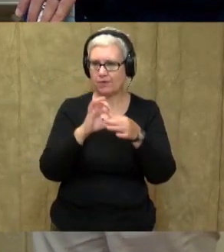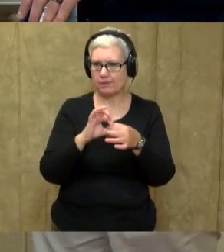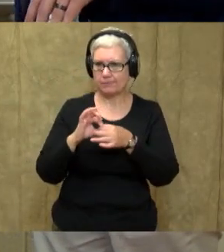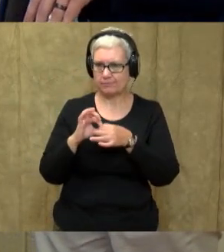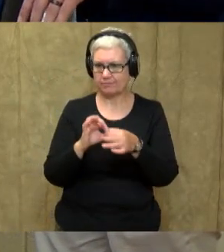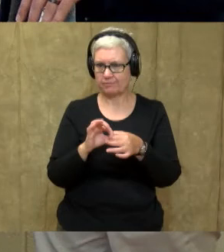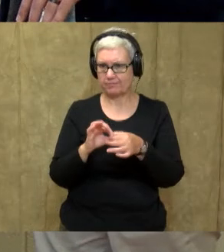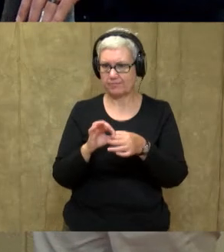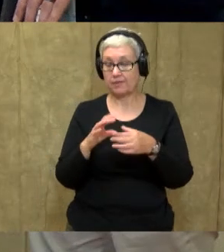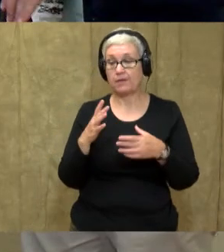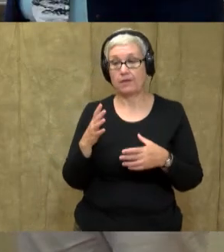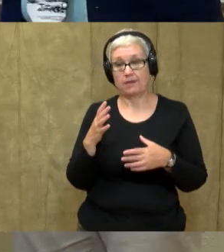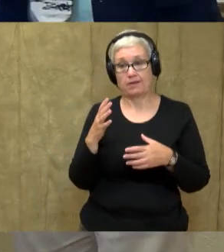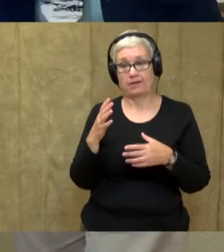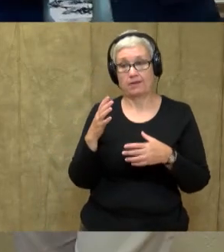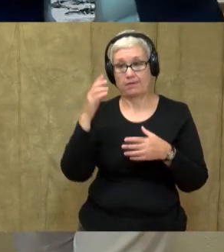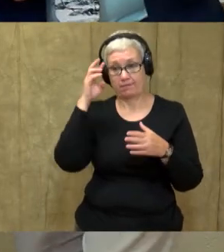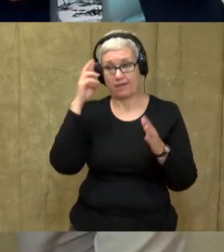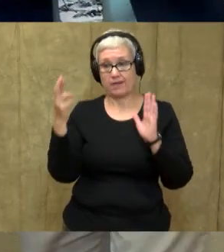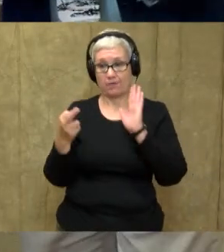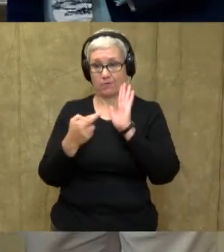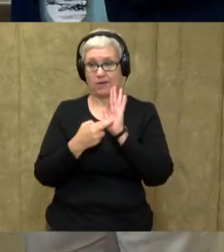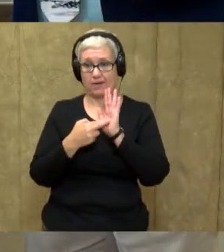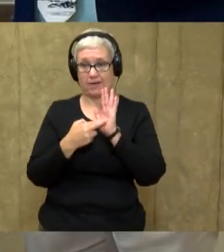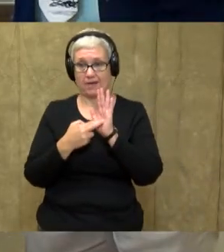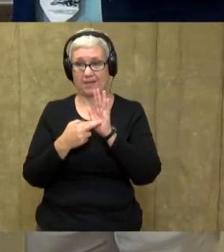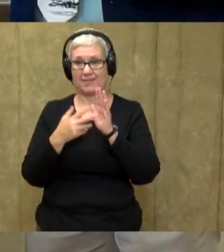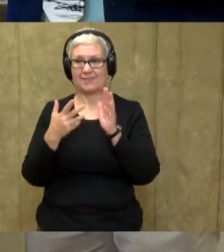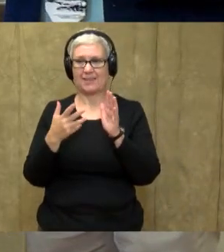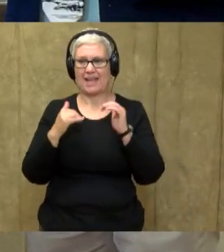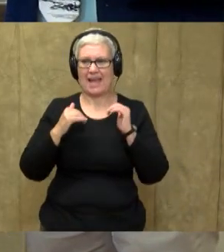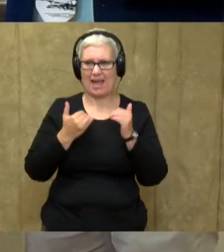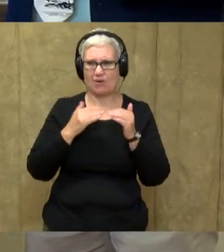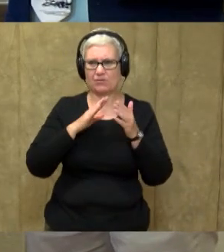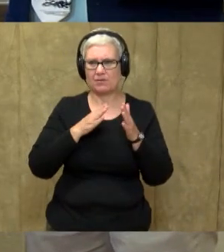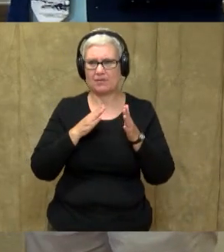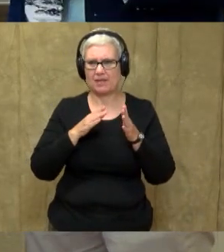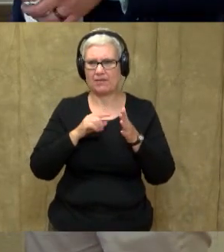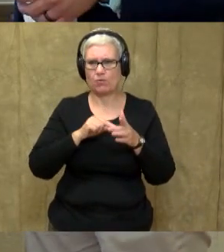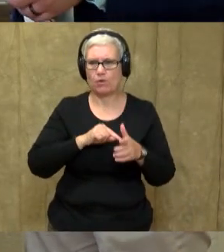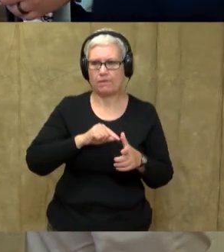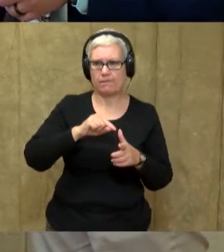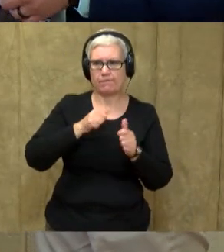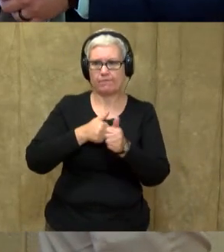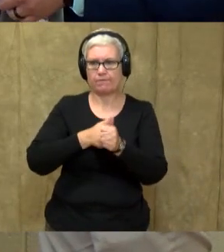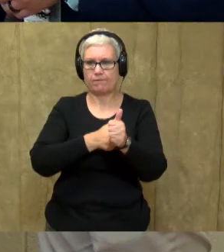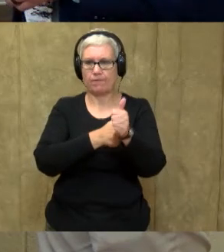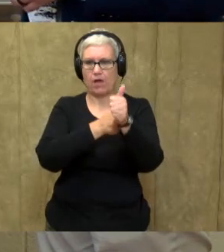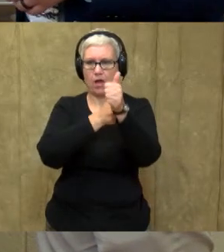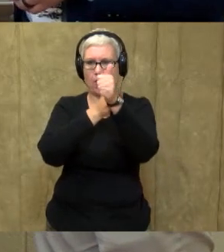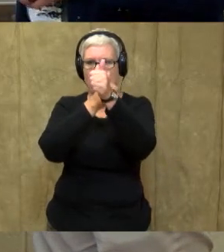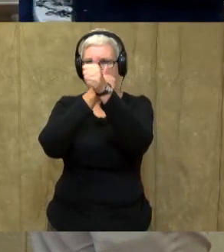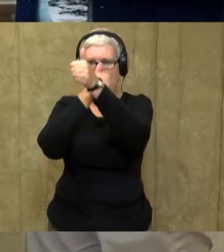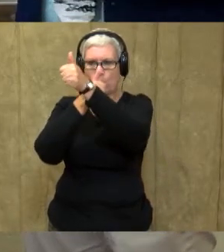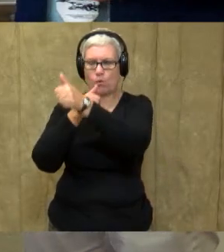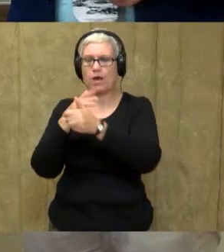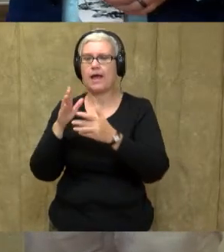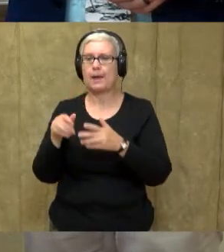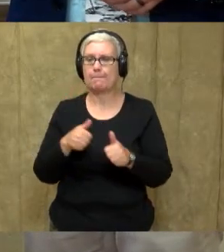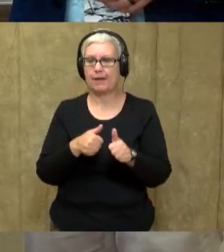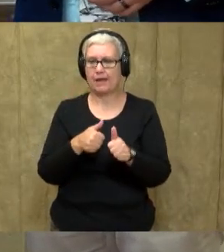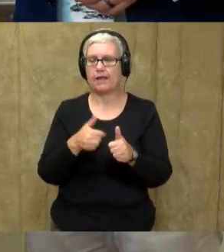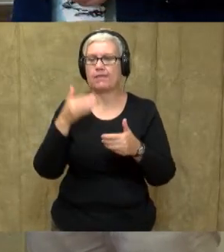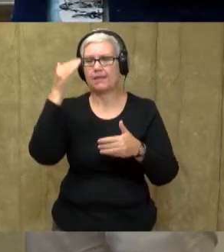I recognize how something is going to follow a certain path, in this case, the path of a parabola, I can use